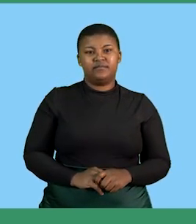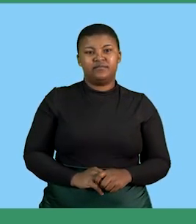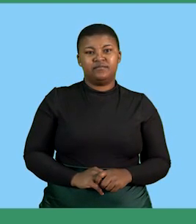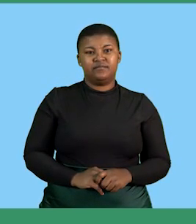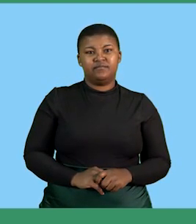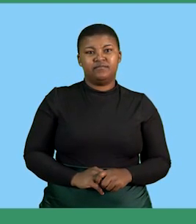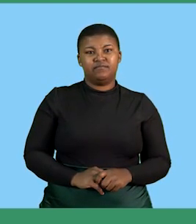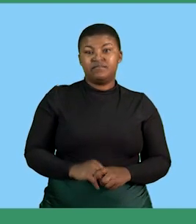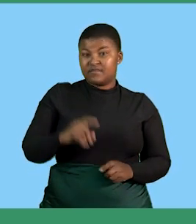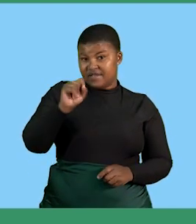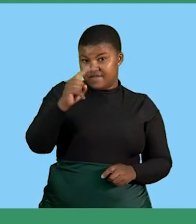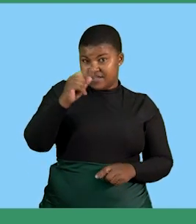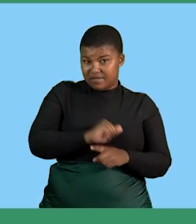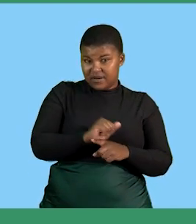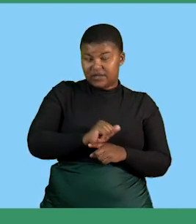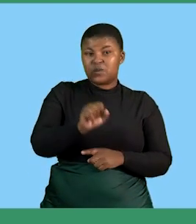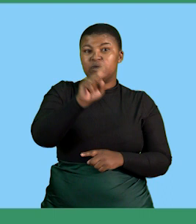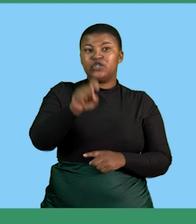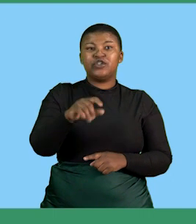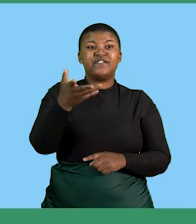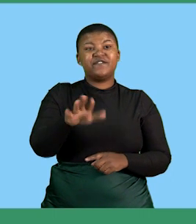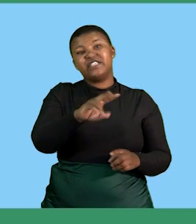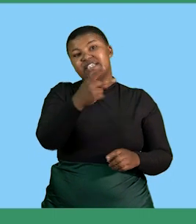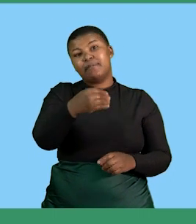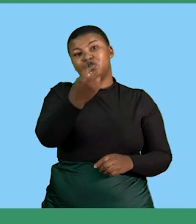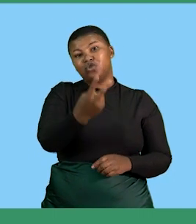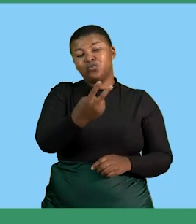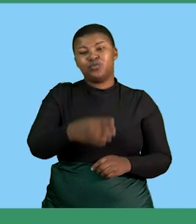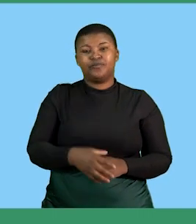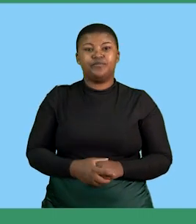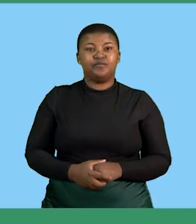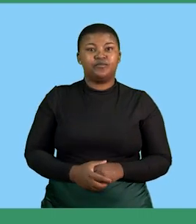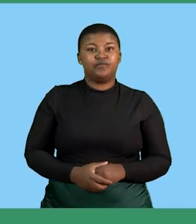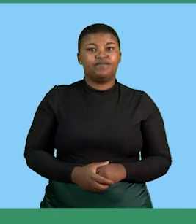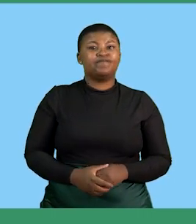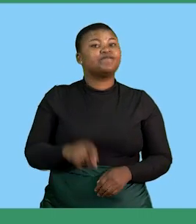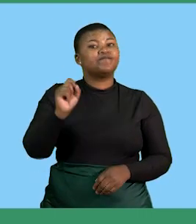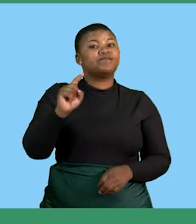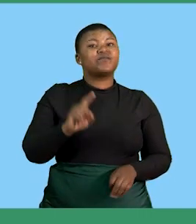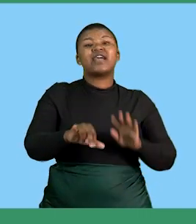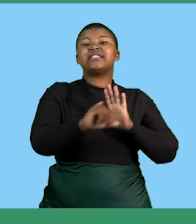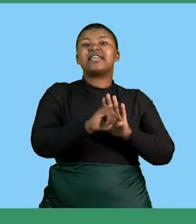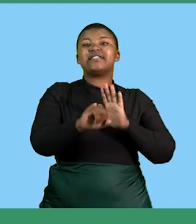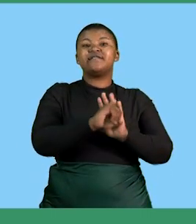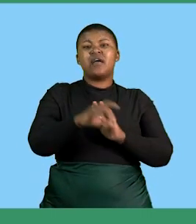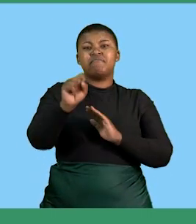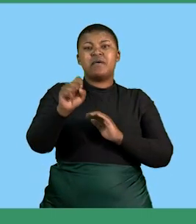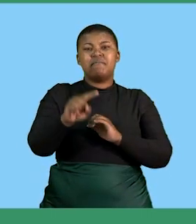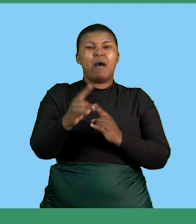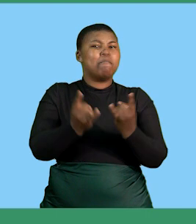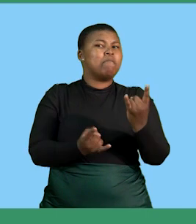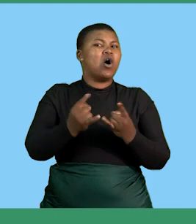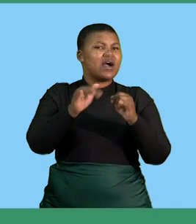All right, so that's our first practice question. Let's move on to our second one. identify the market